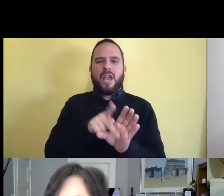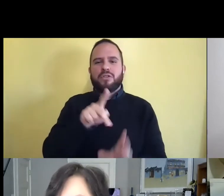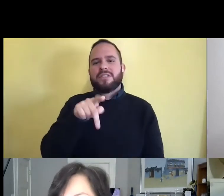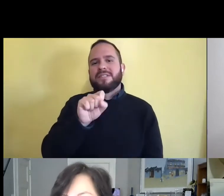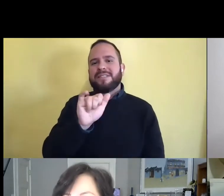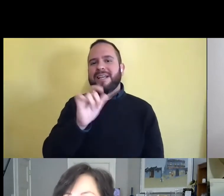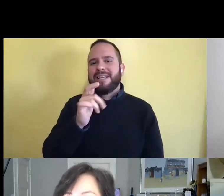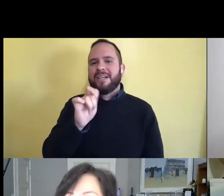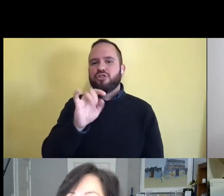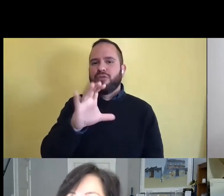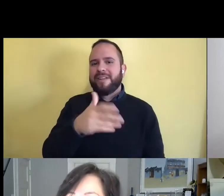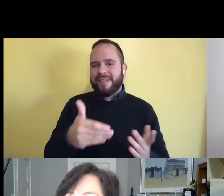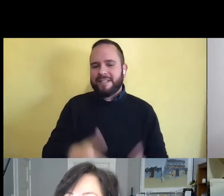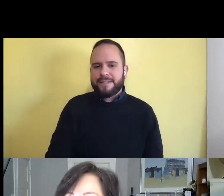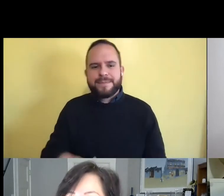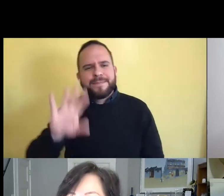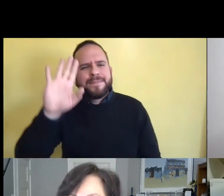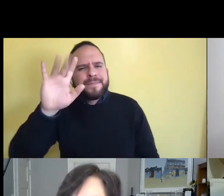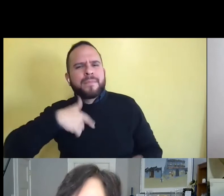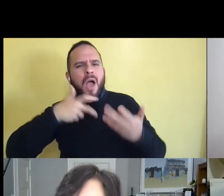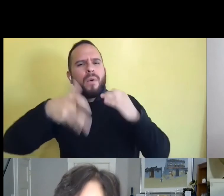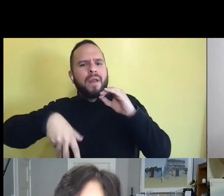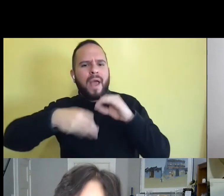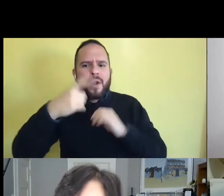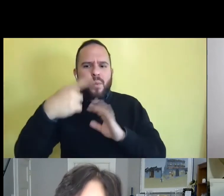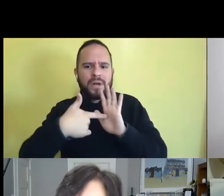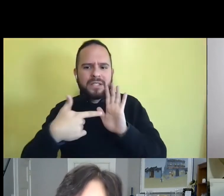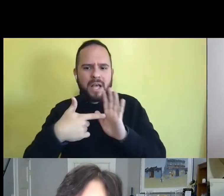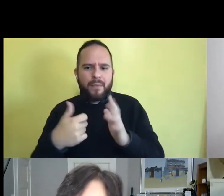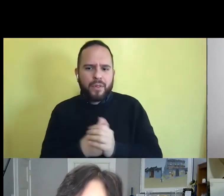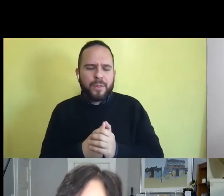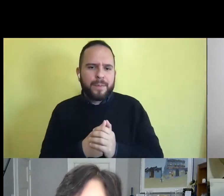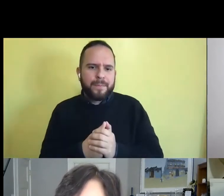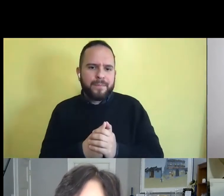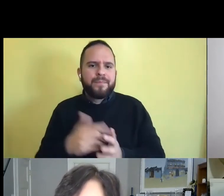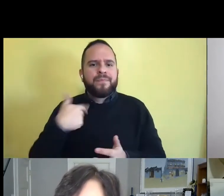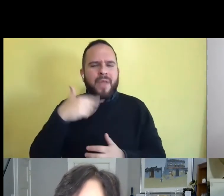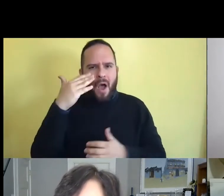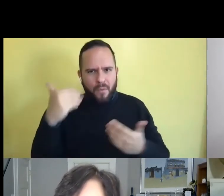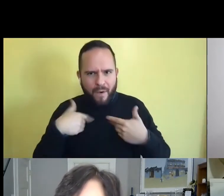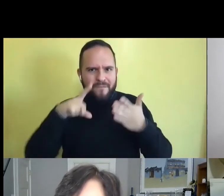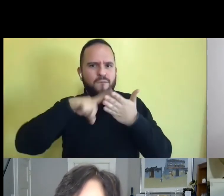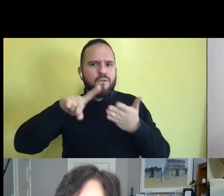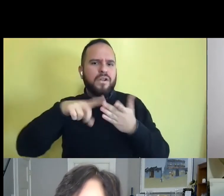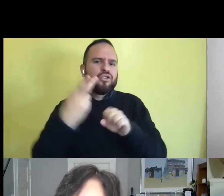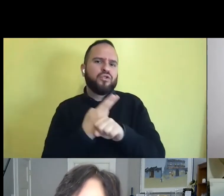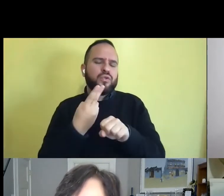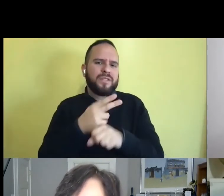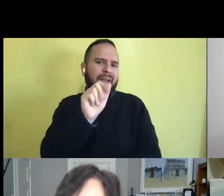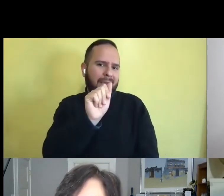I would just add one example of a psychiatric. I know that there was research using